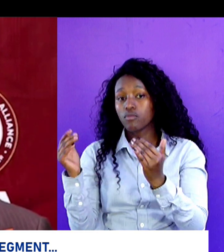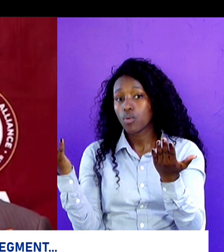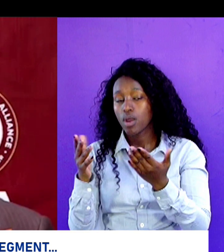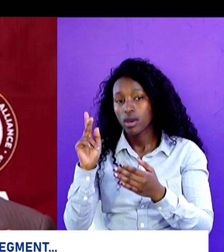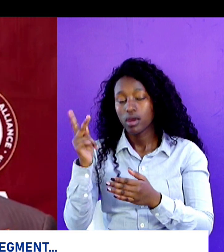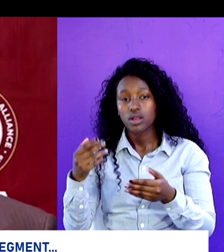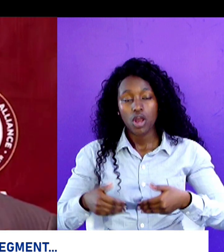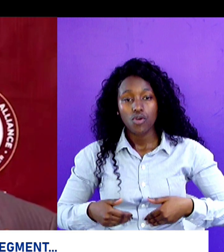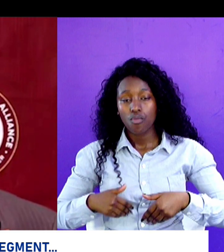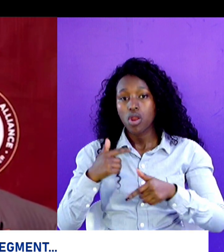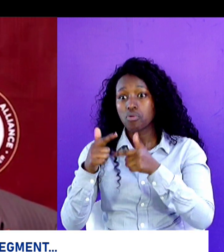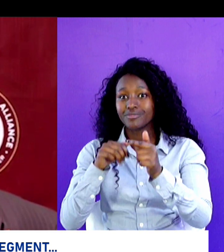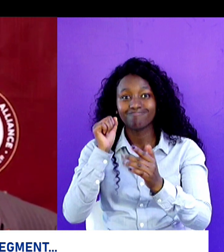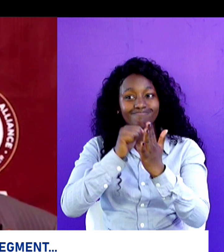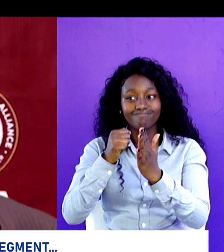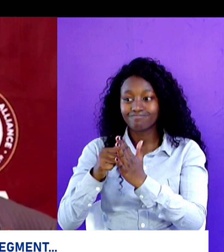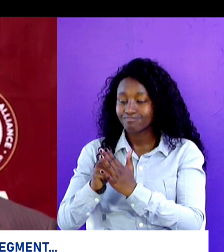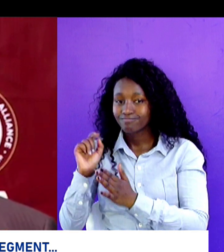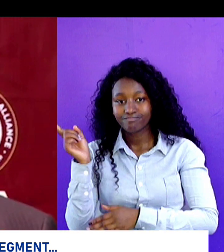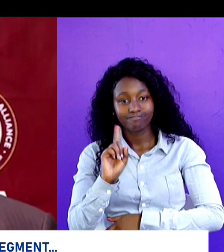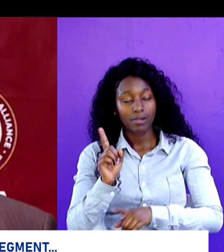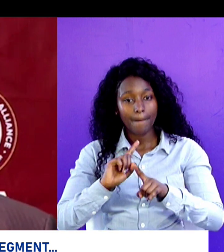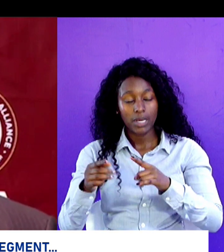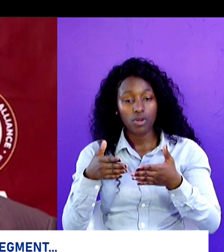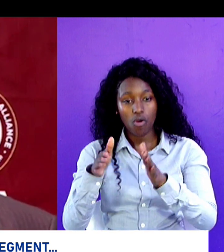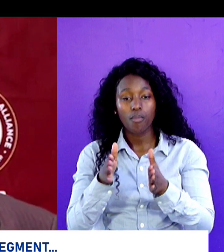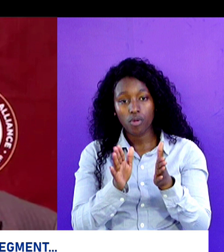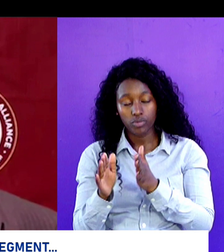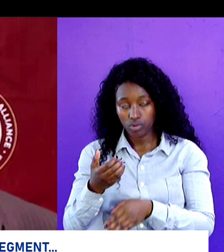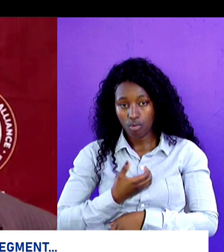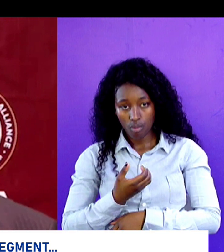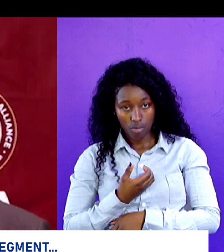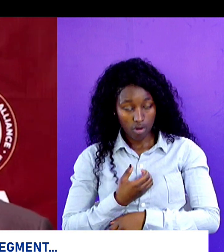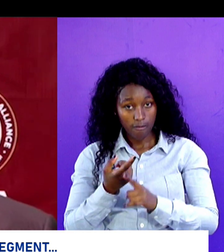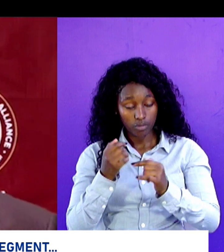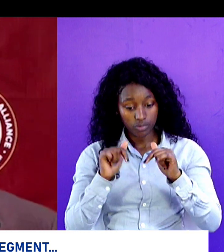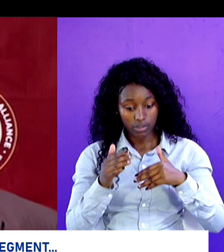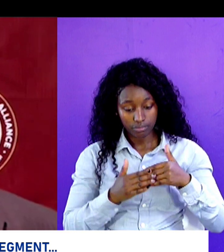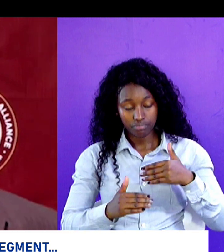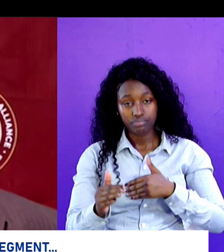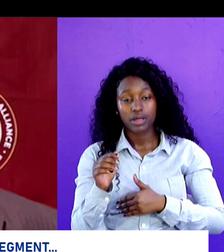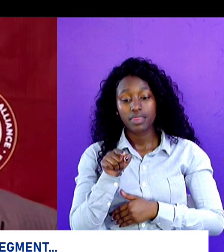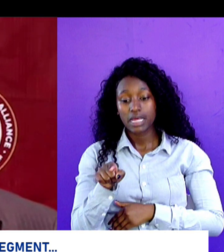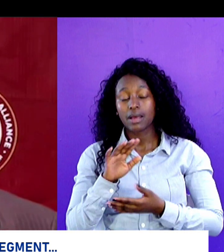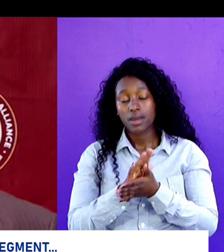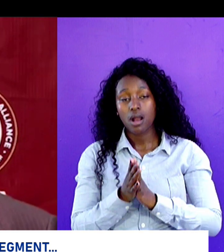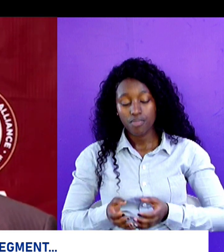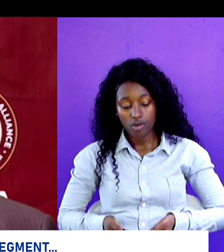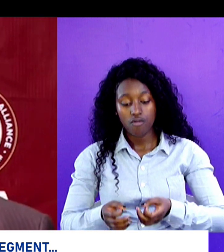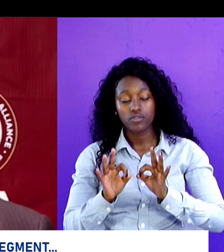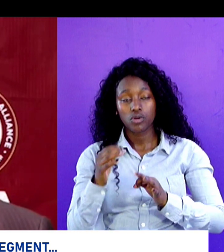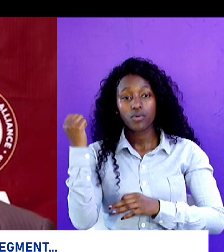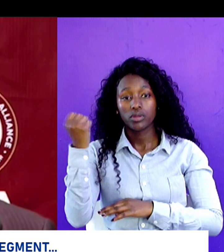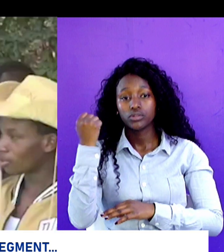knocking on doors. We are opening our own. From today, DNA becomes the official political home of